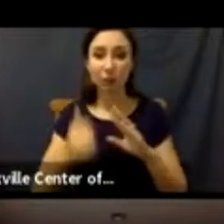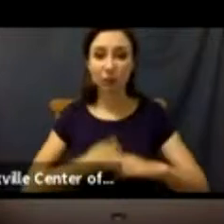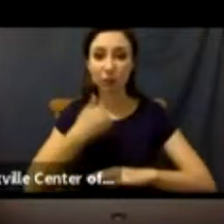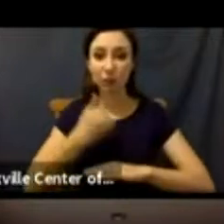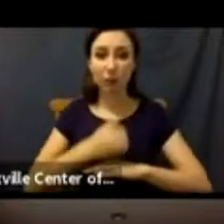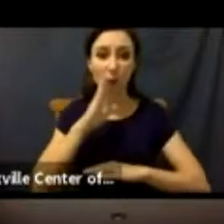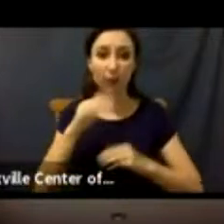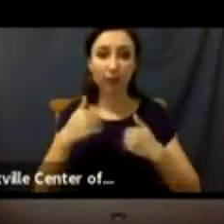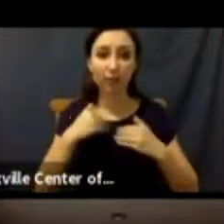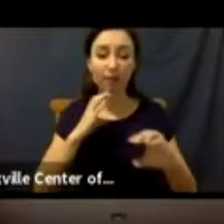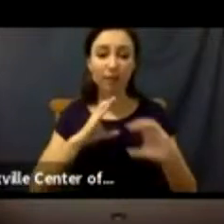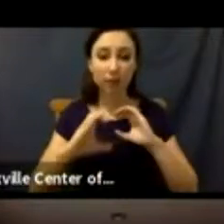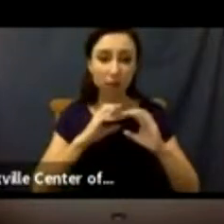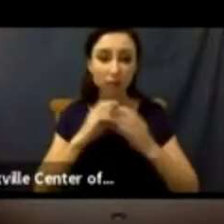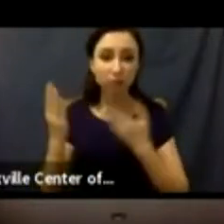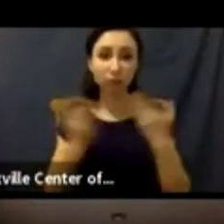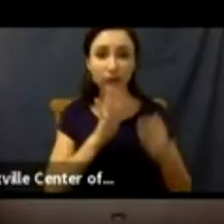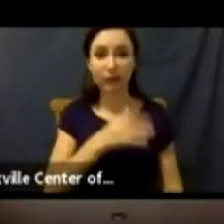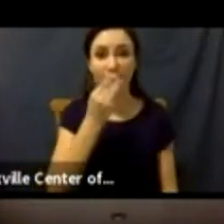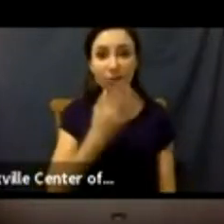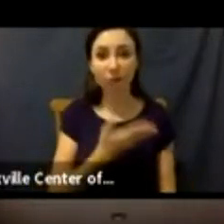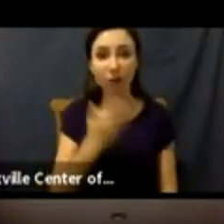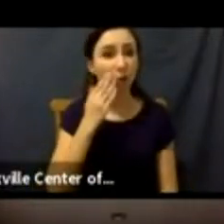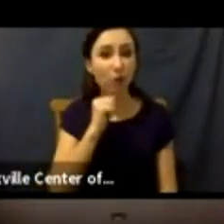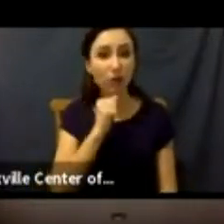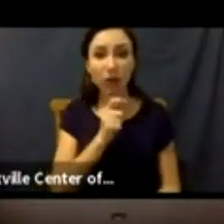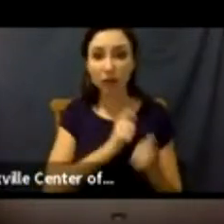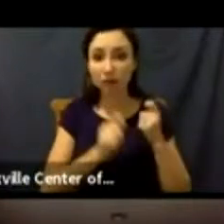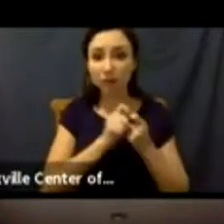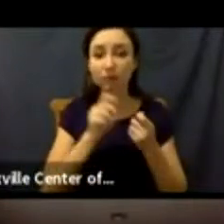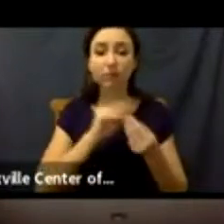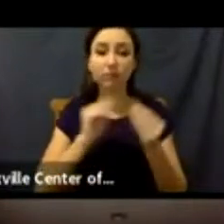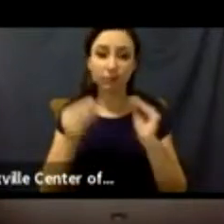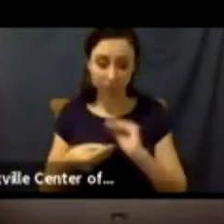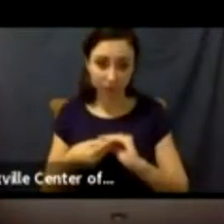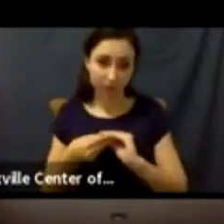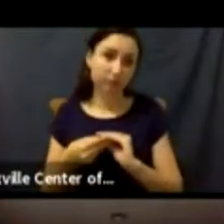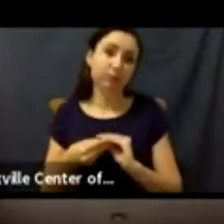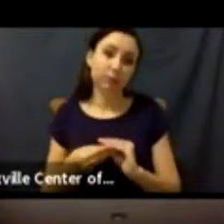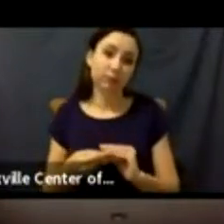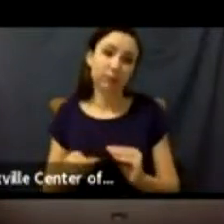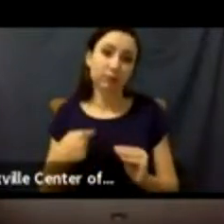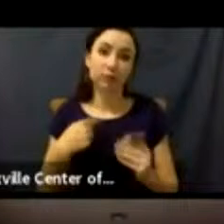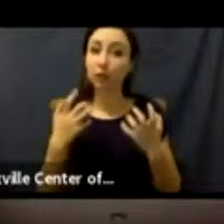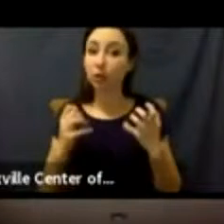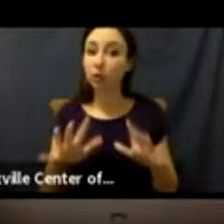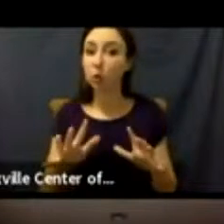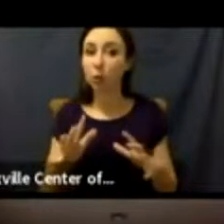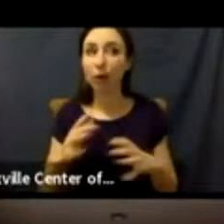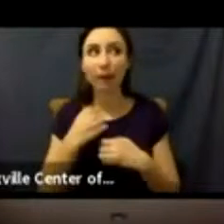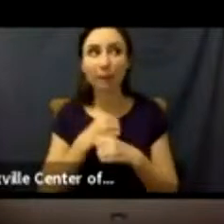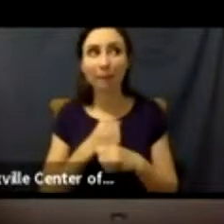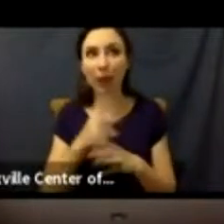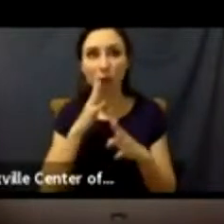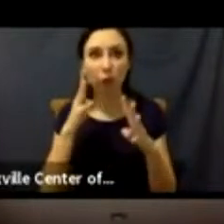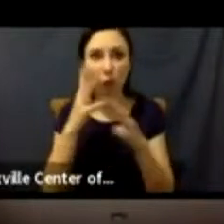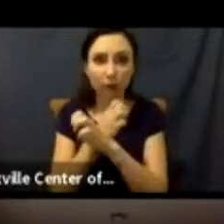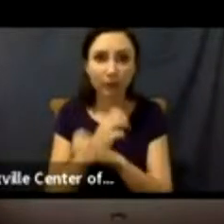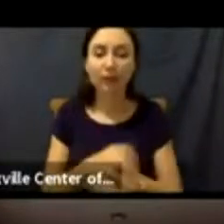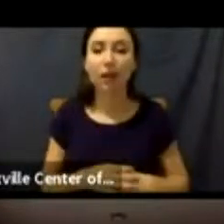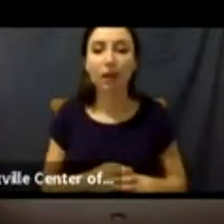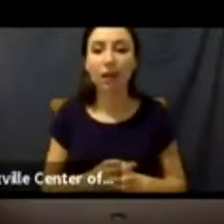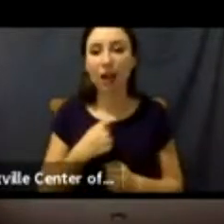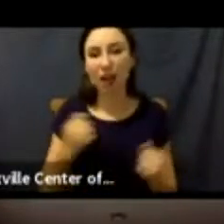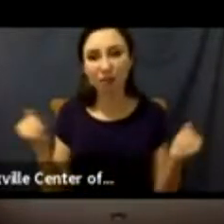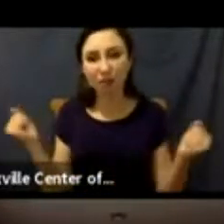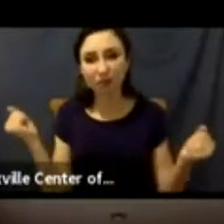and bring that information. I know it's not a set number, but I don't want to make this too complicated. And I'm afraid